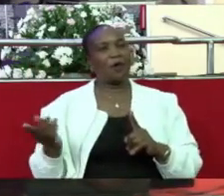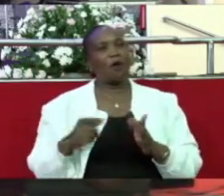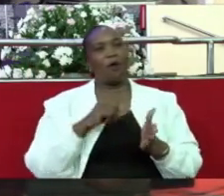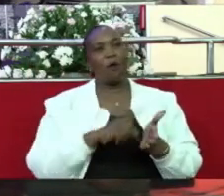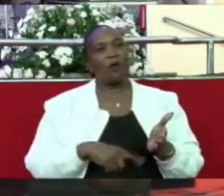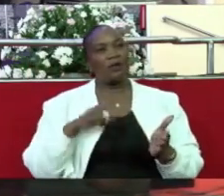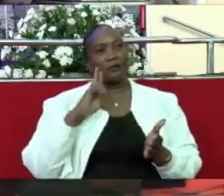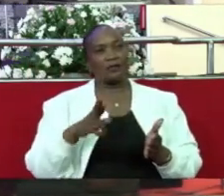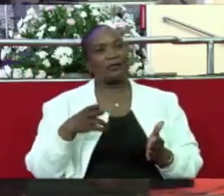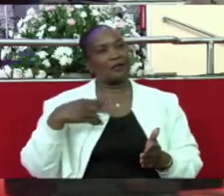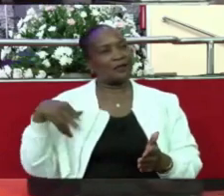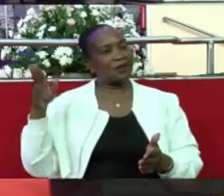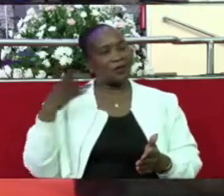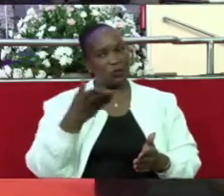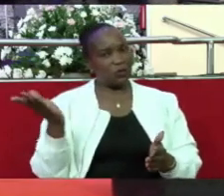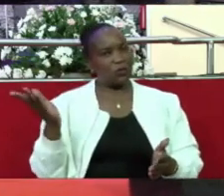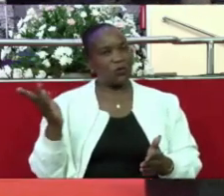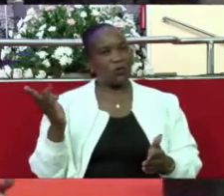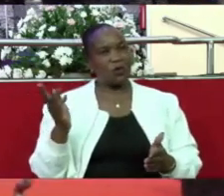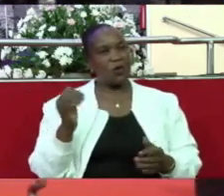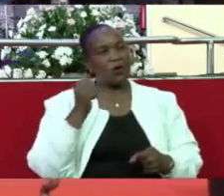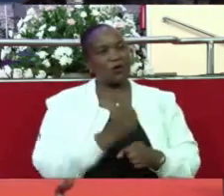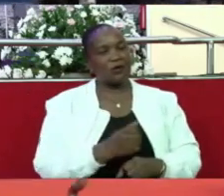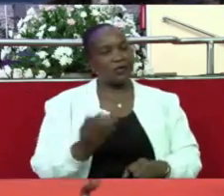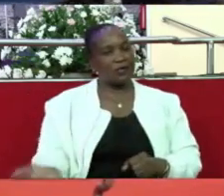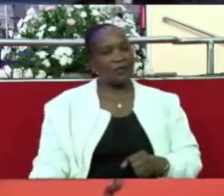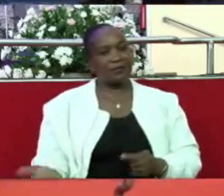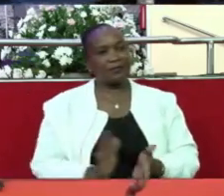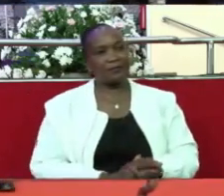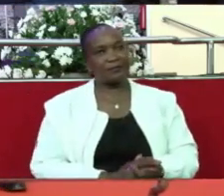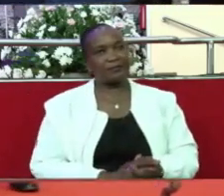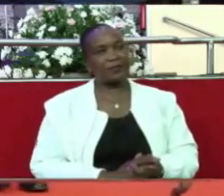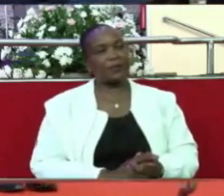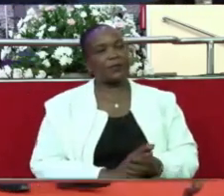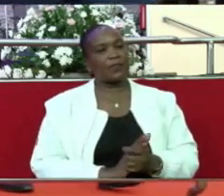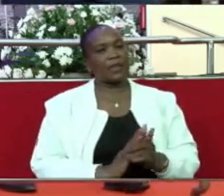You ought not to be here." But He says, "You know our enemies, the Midians,